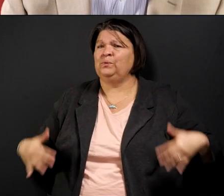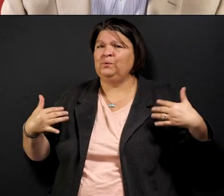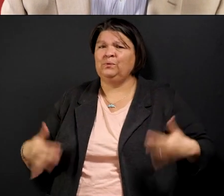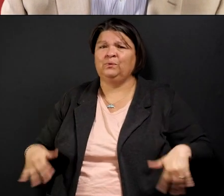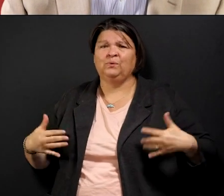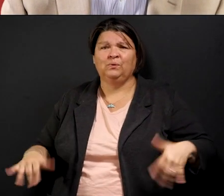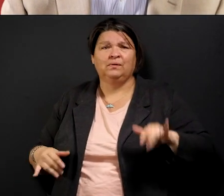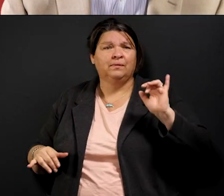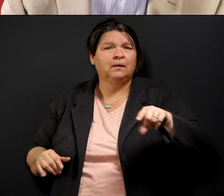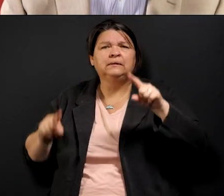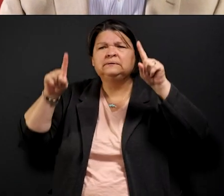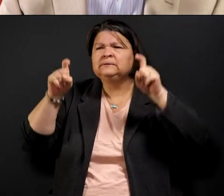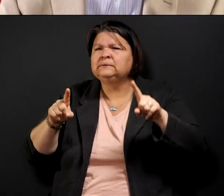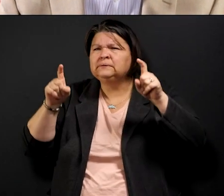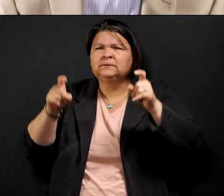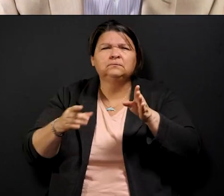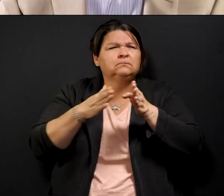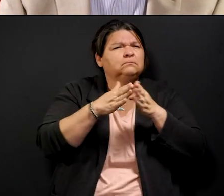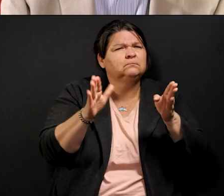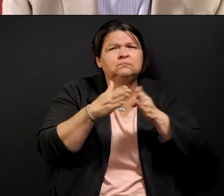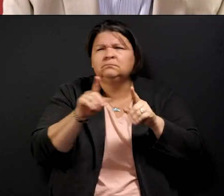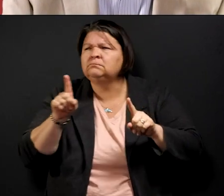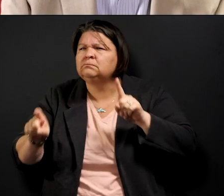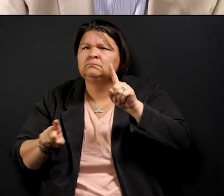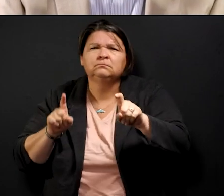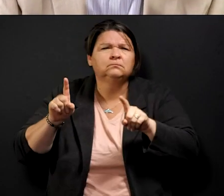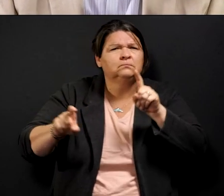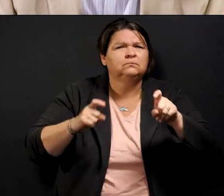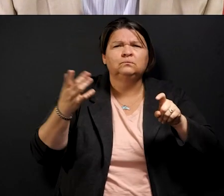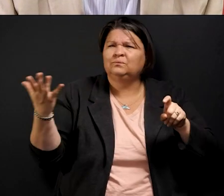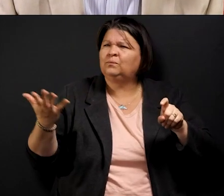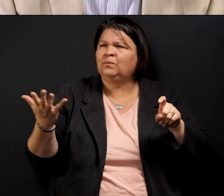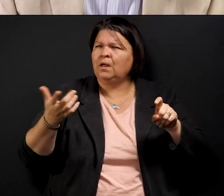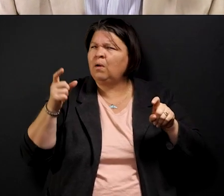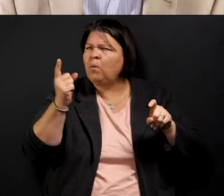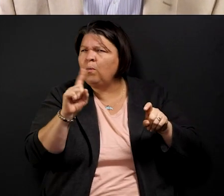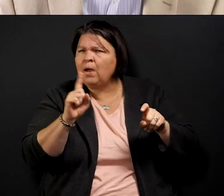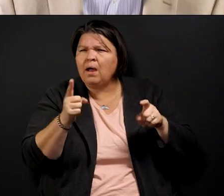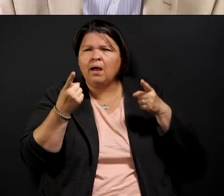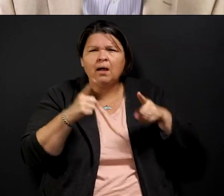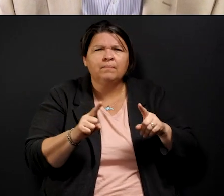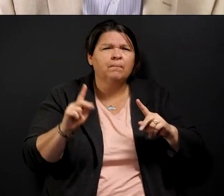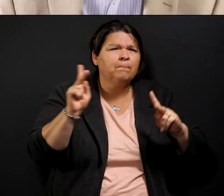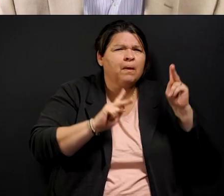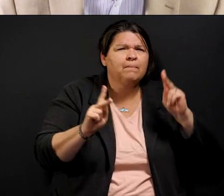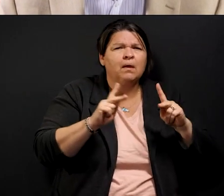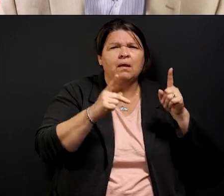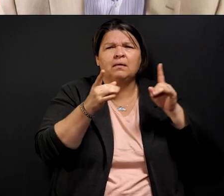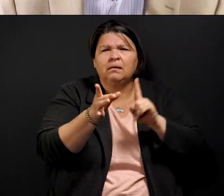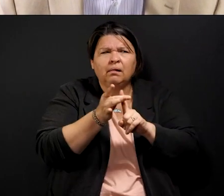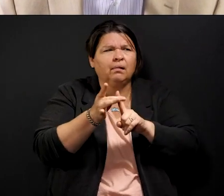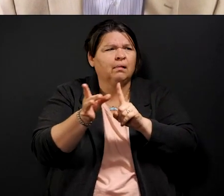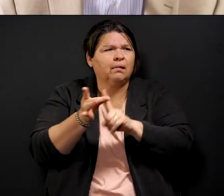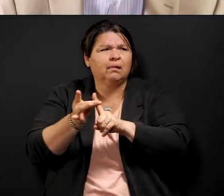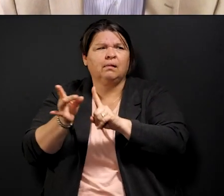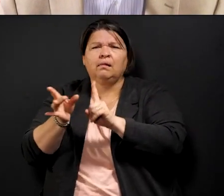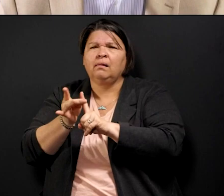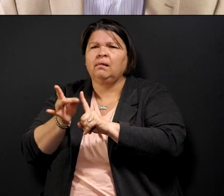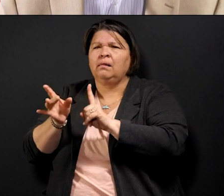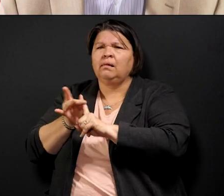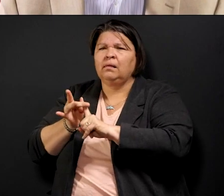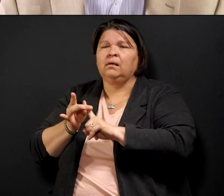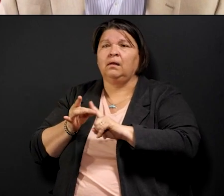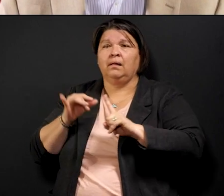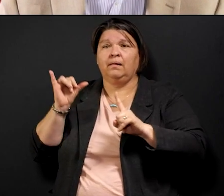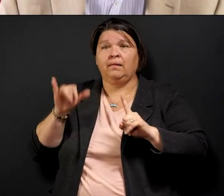are. And then we can do what's called contact tracing. And that's where we track down the first contacts of the